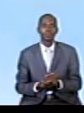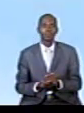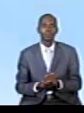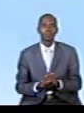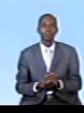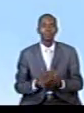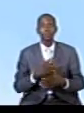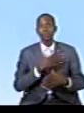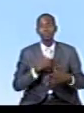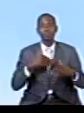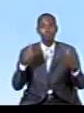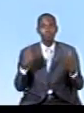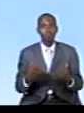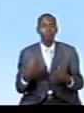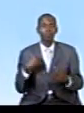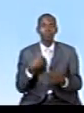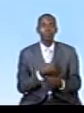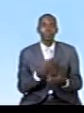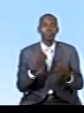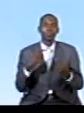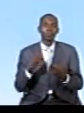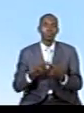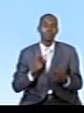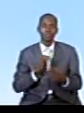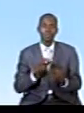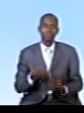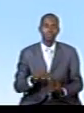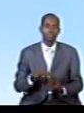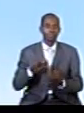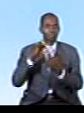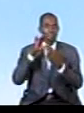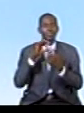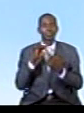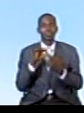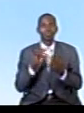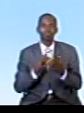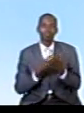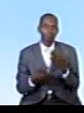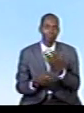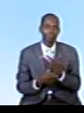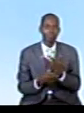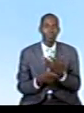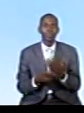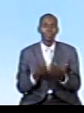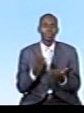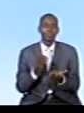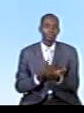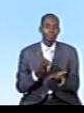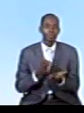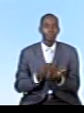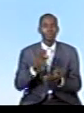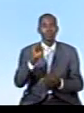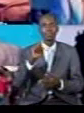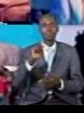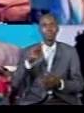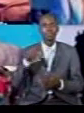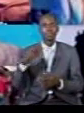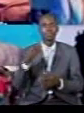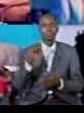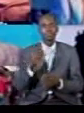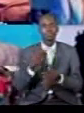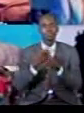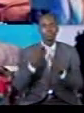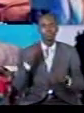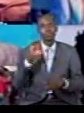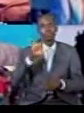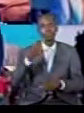And now we come to our special feature, Dr. Stephen Adeoti from Chicago,